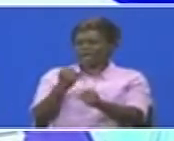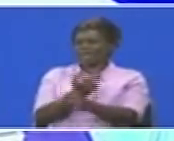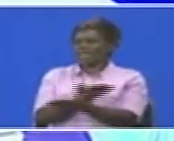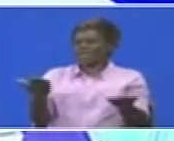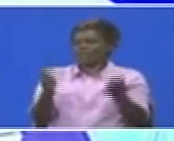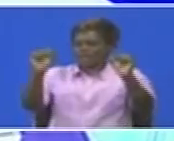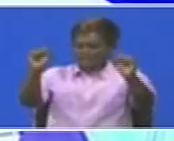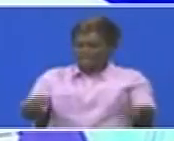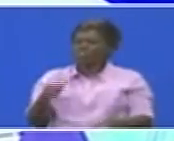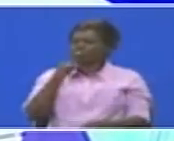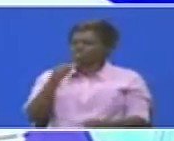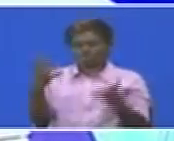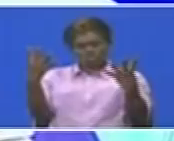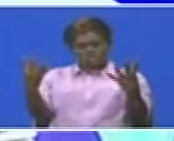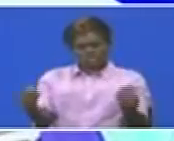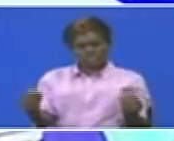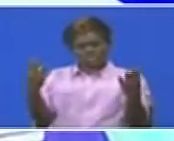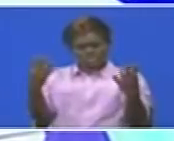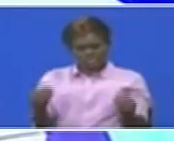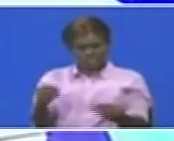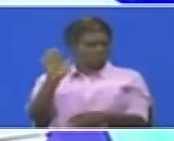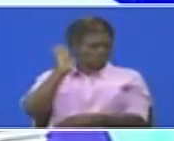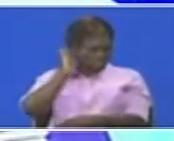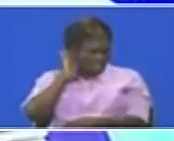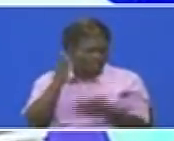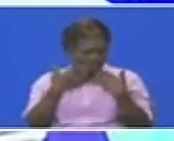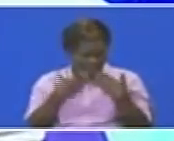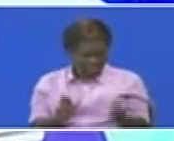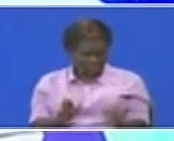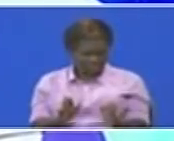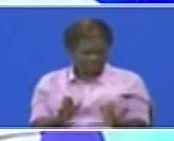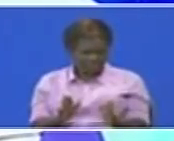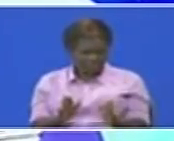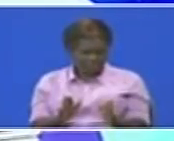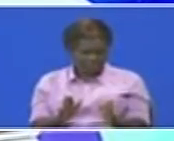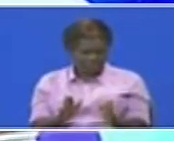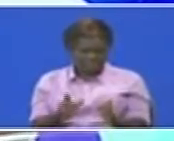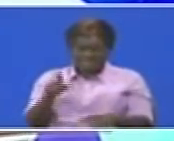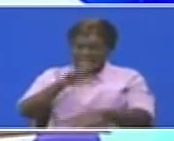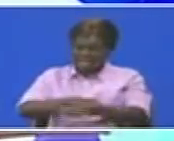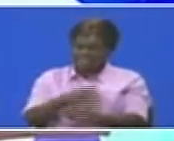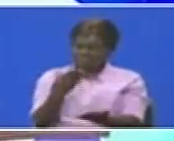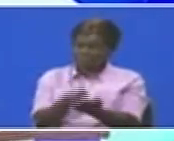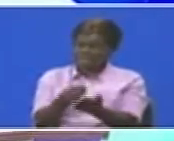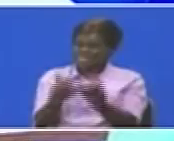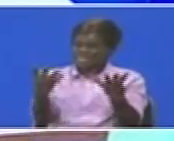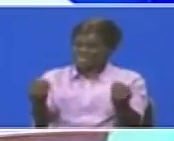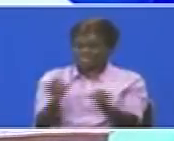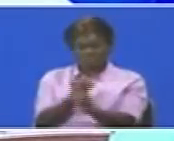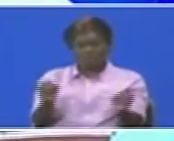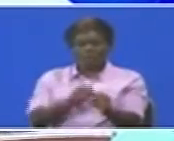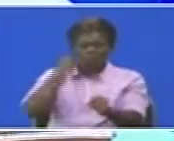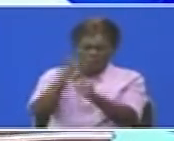the world. But it's not easy. If you had Maxwell, the athlete in Paris, he said, they are not plucking money from the tree. Some of them work so